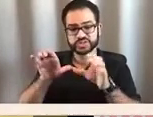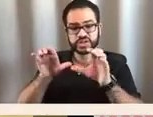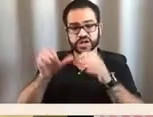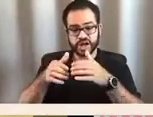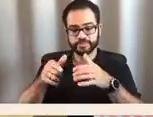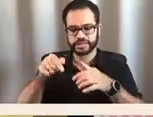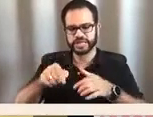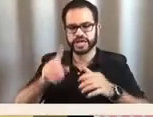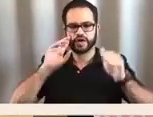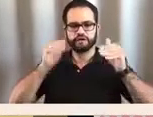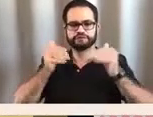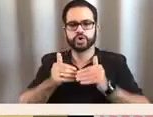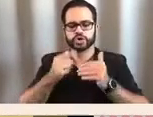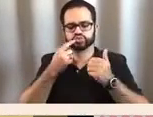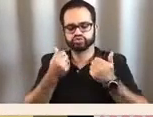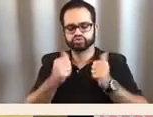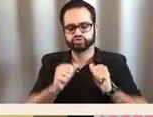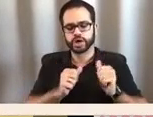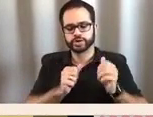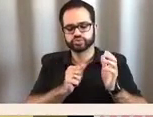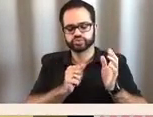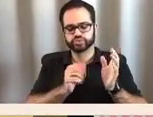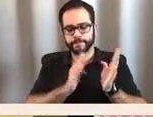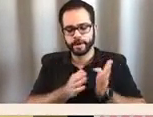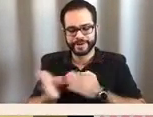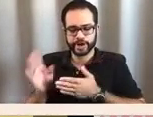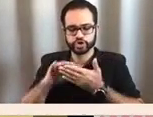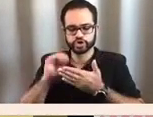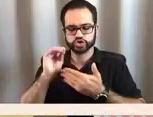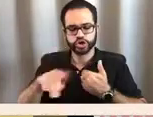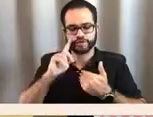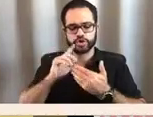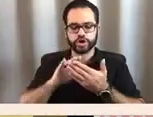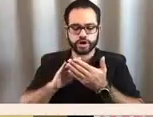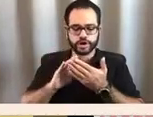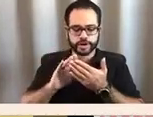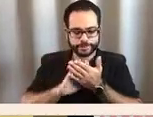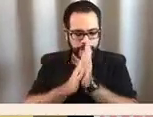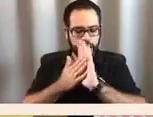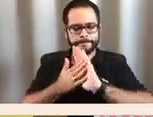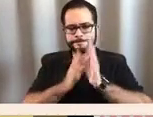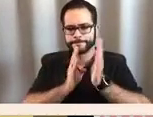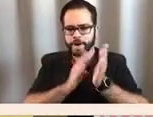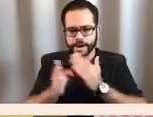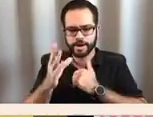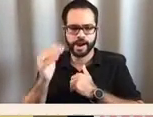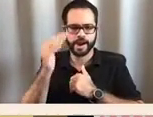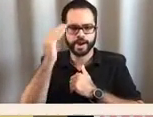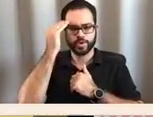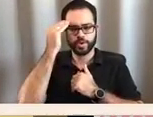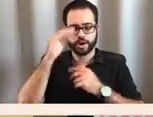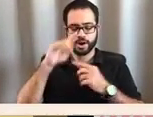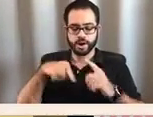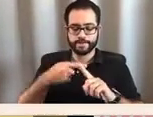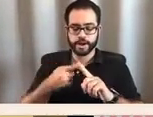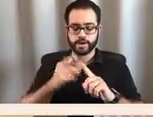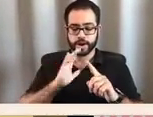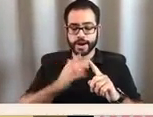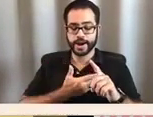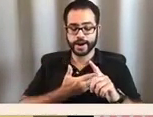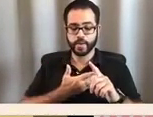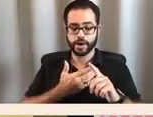getting students prepared to come and become prepared and aware of our, not only